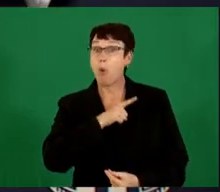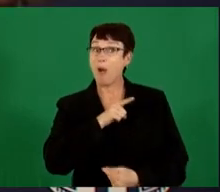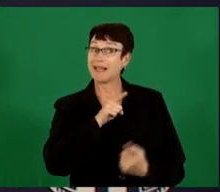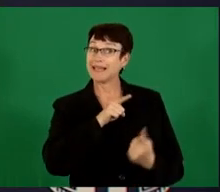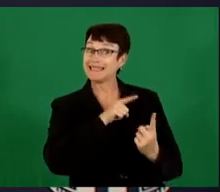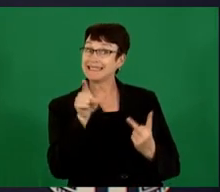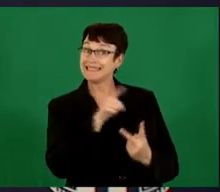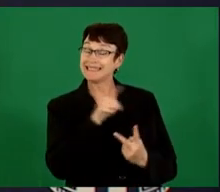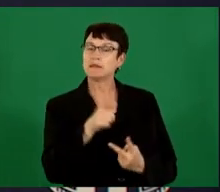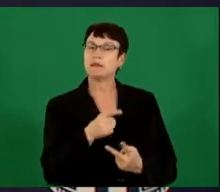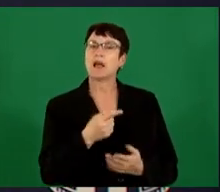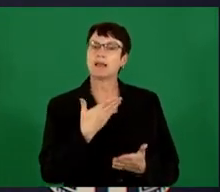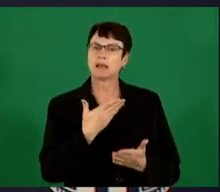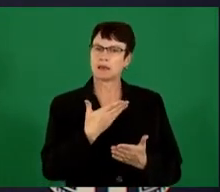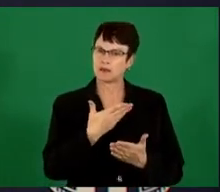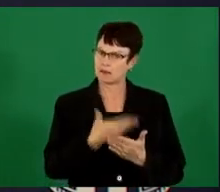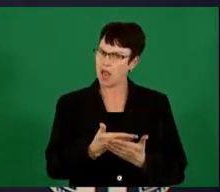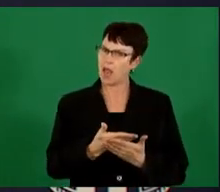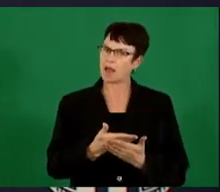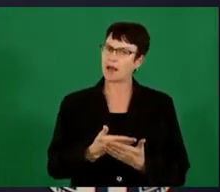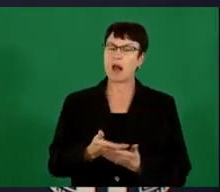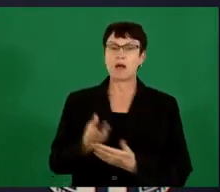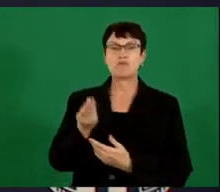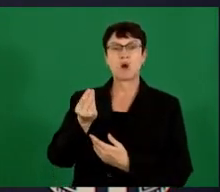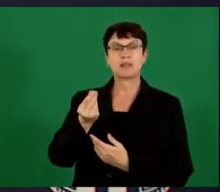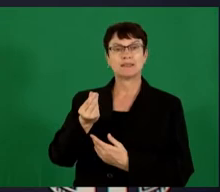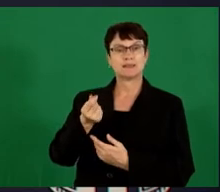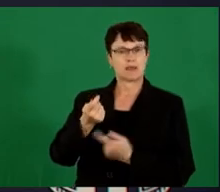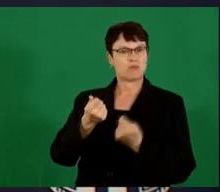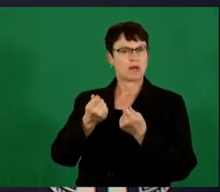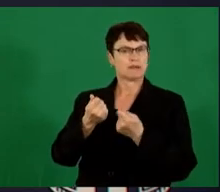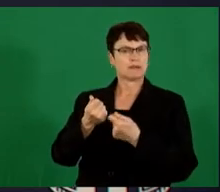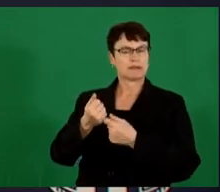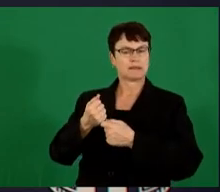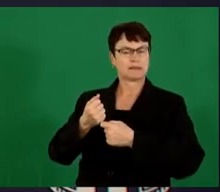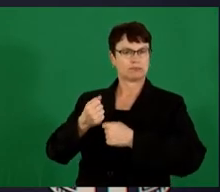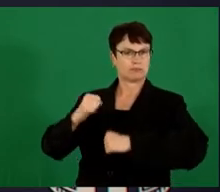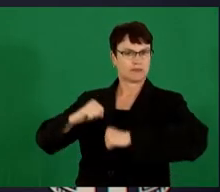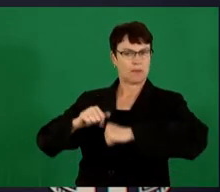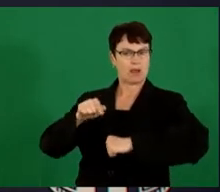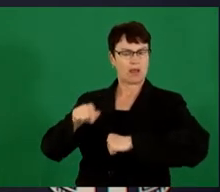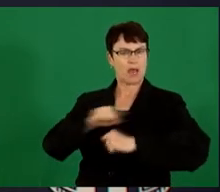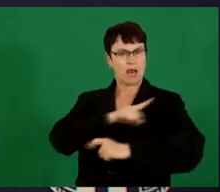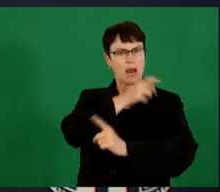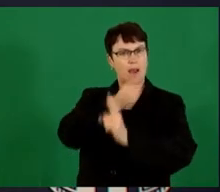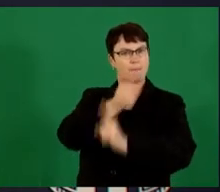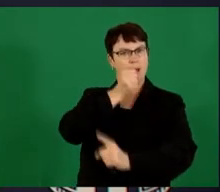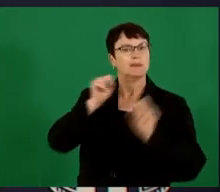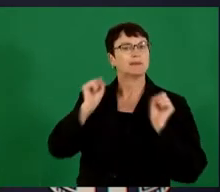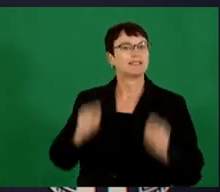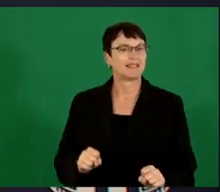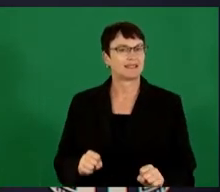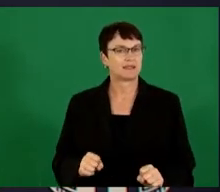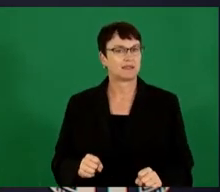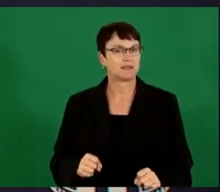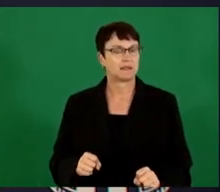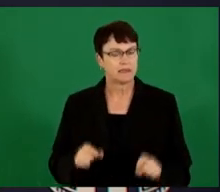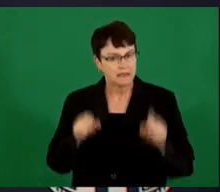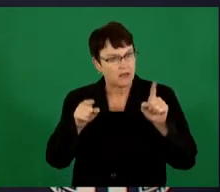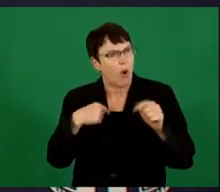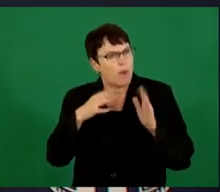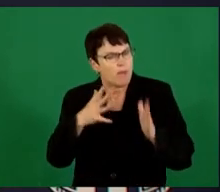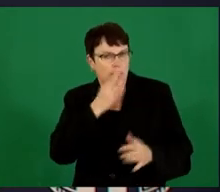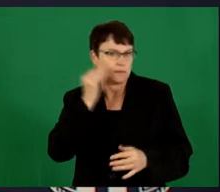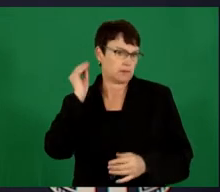price stability outcomes. And so we have got to take cognizance of that. And we do.